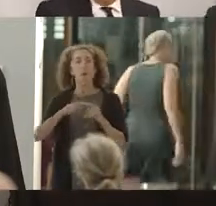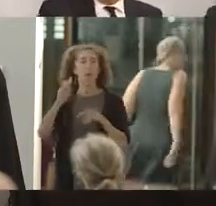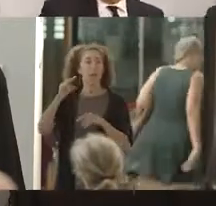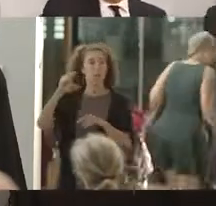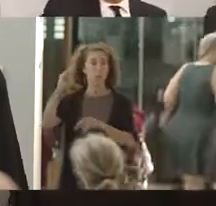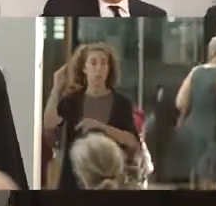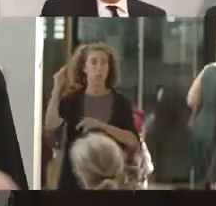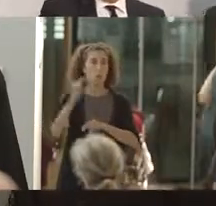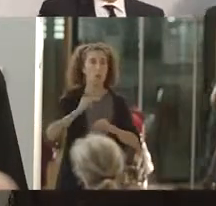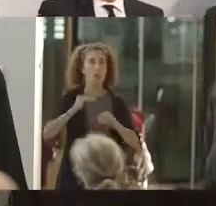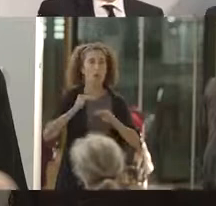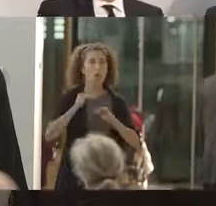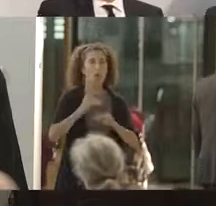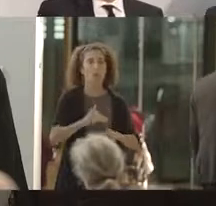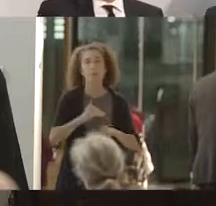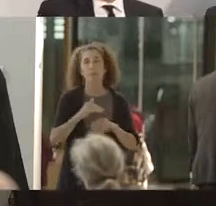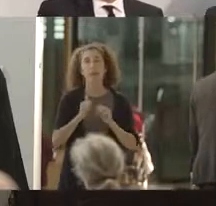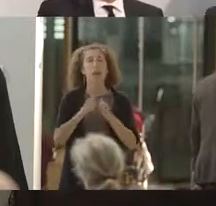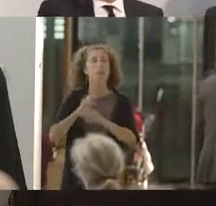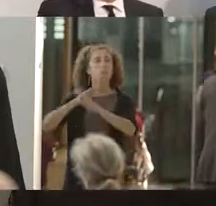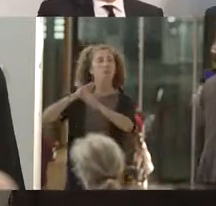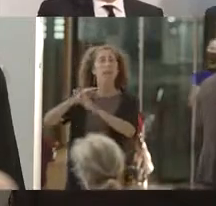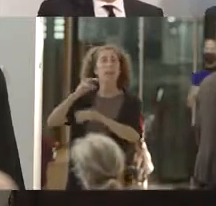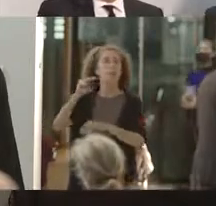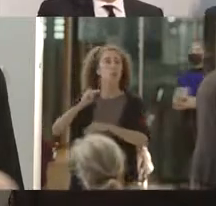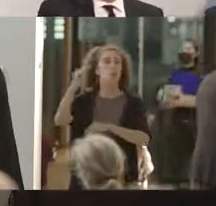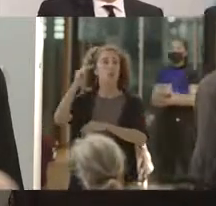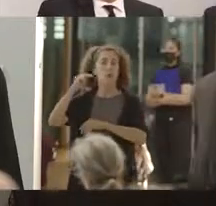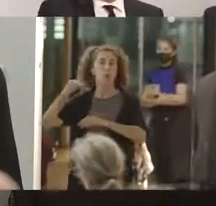I don't know. What prevents the water coming in from the north?